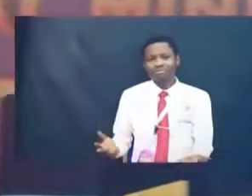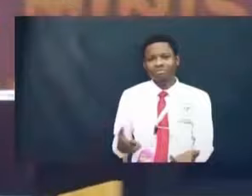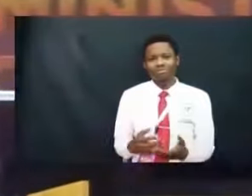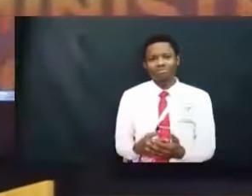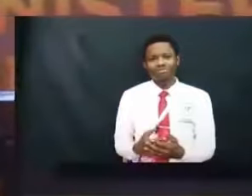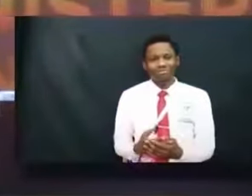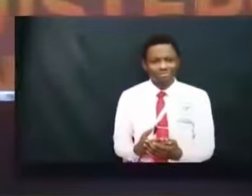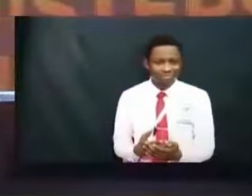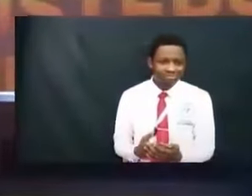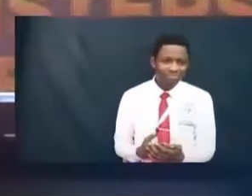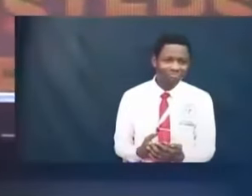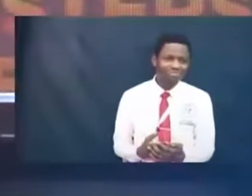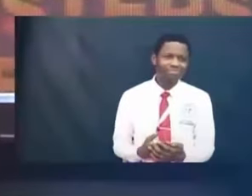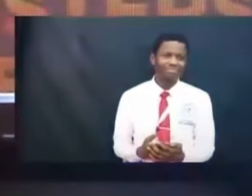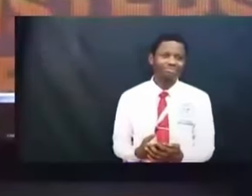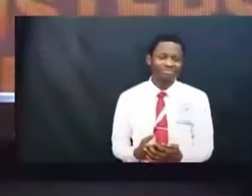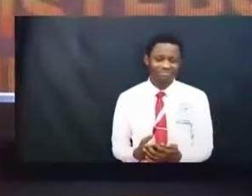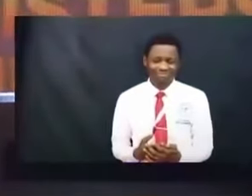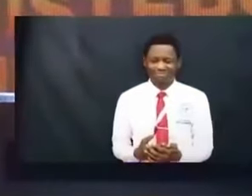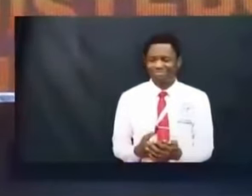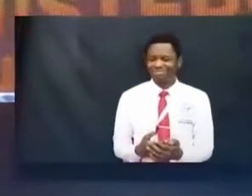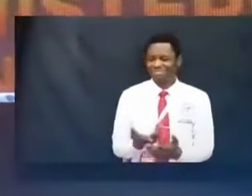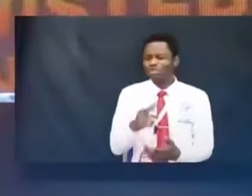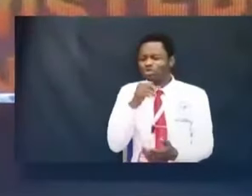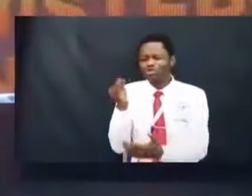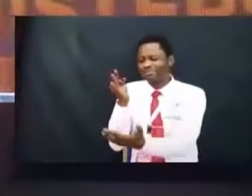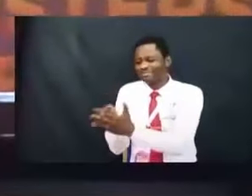This is disloyalty.